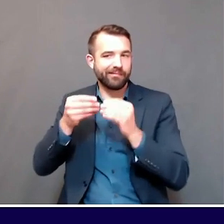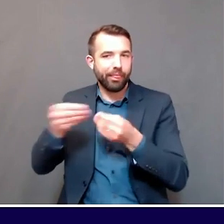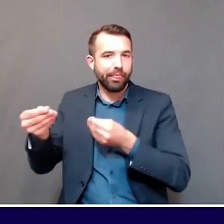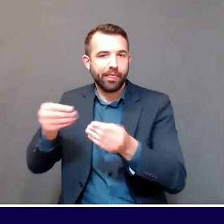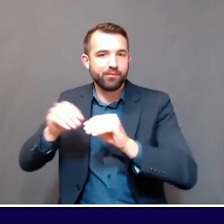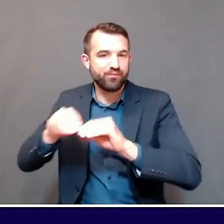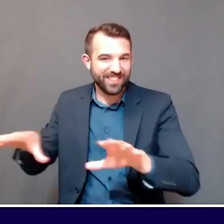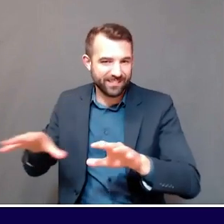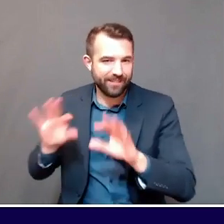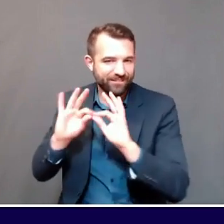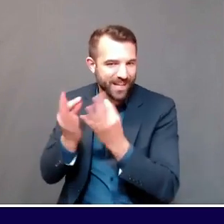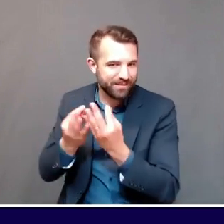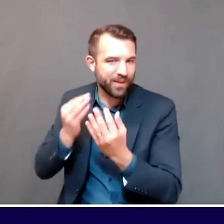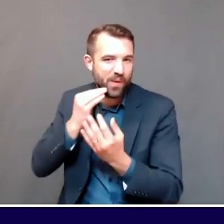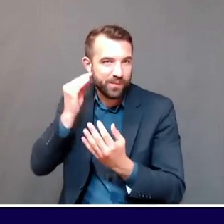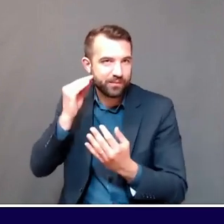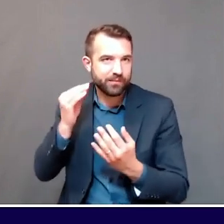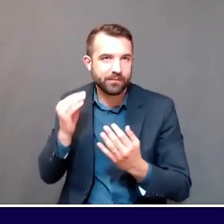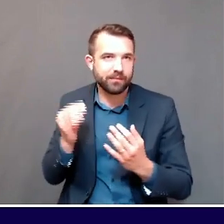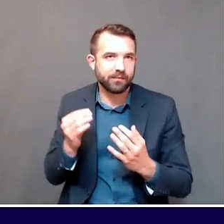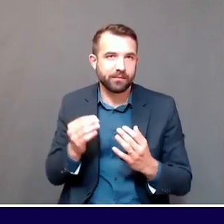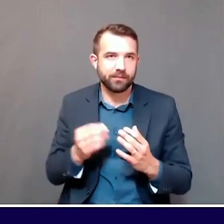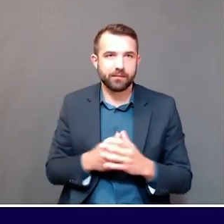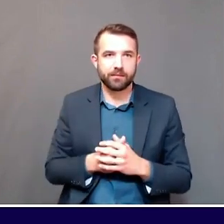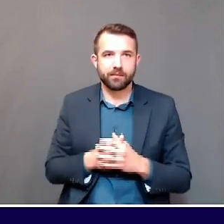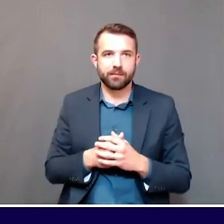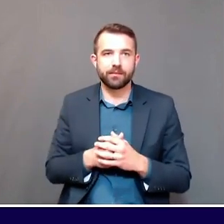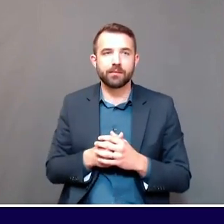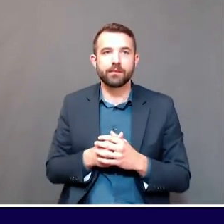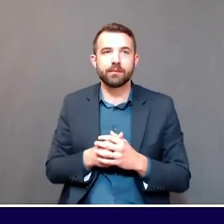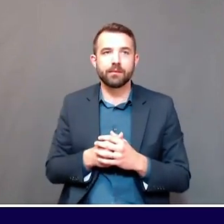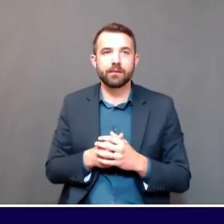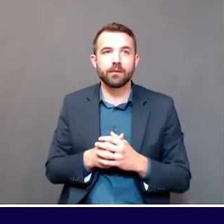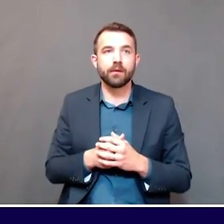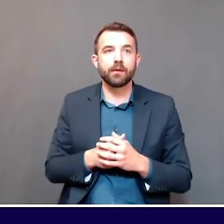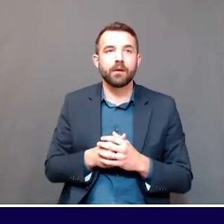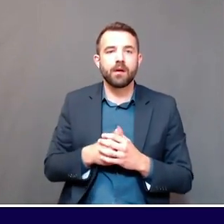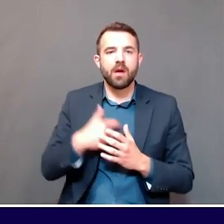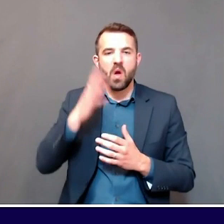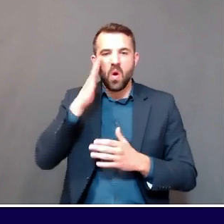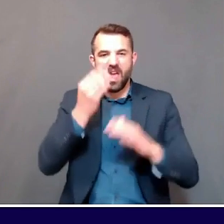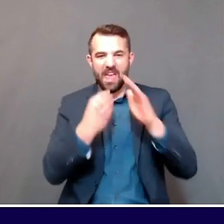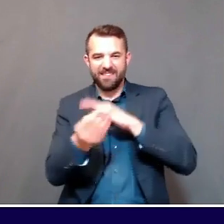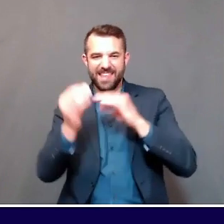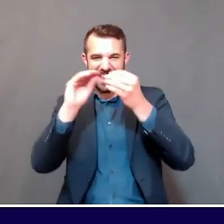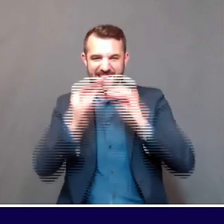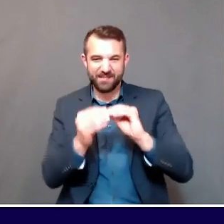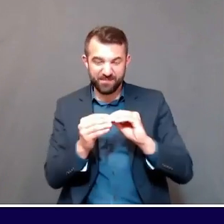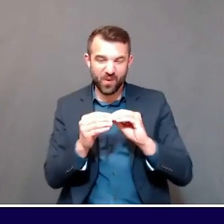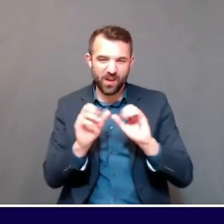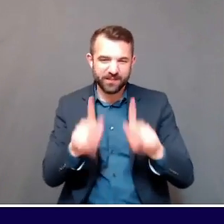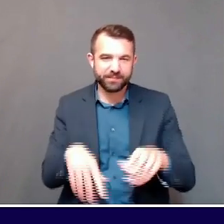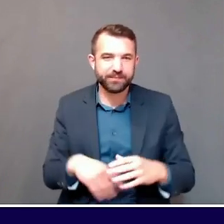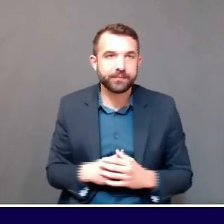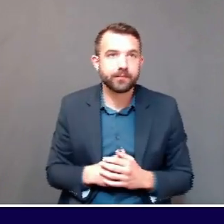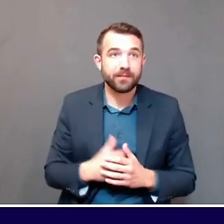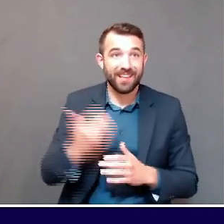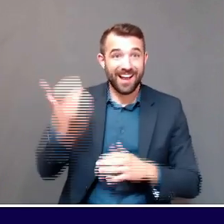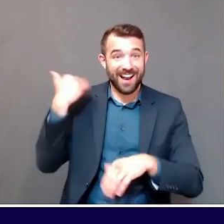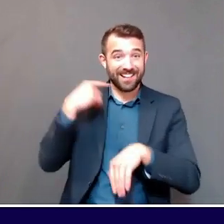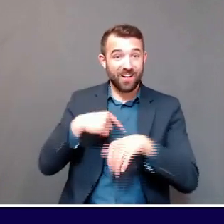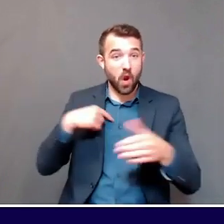did. So we'll get you the exact number of that. The last time I took a look at those numbers, it was the